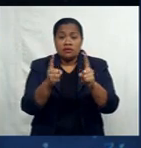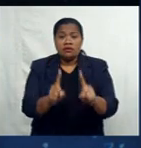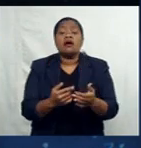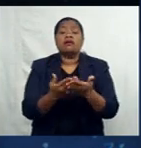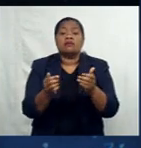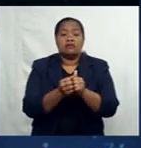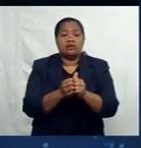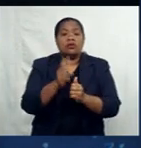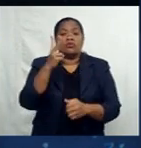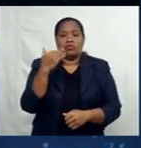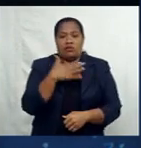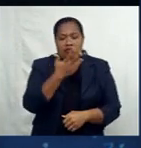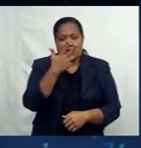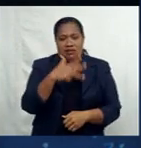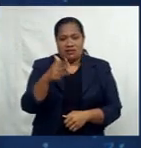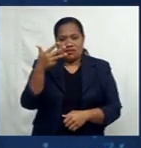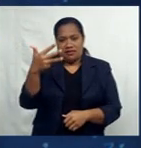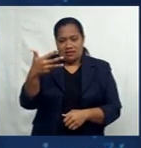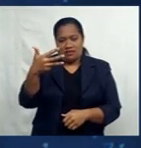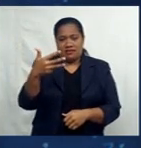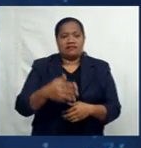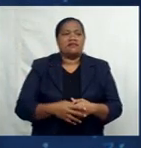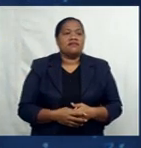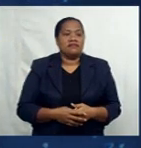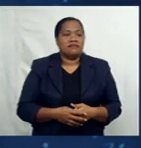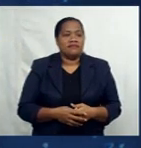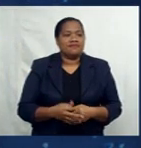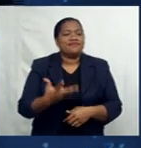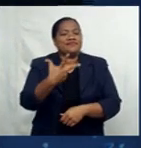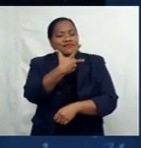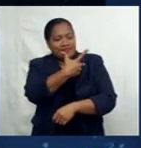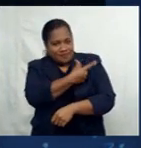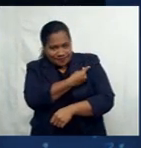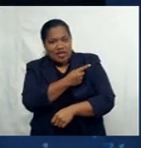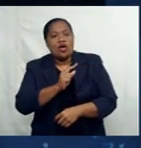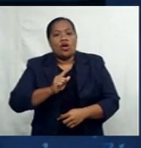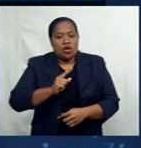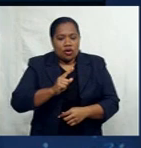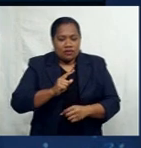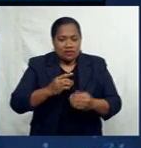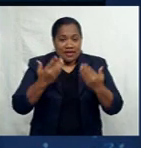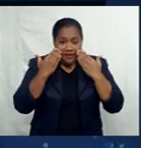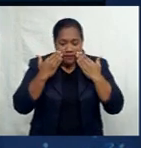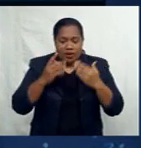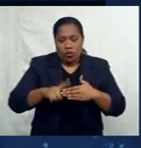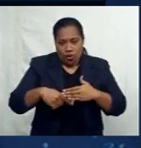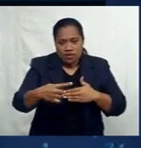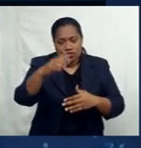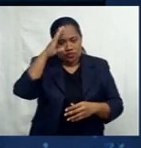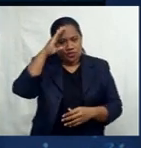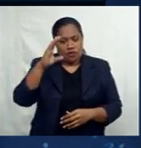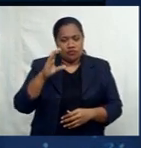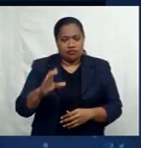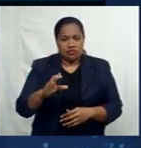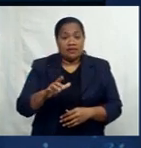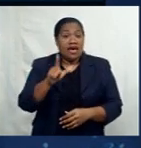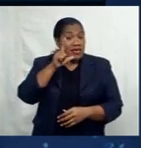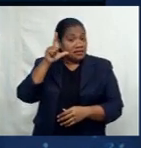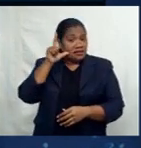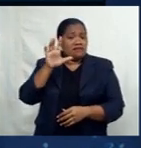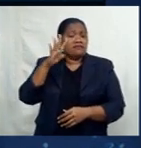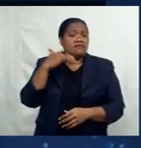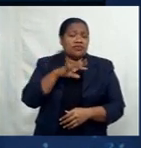at 299. The vaccination campaign also continues around the country. As of yesterday,